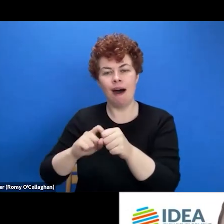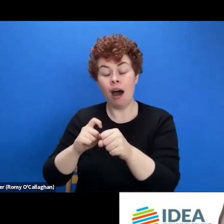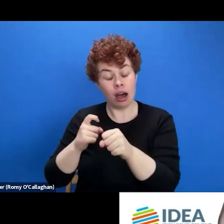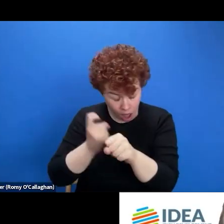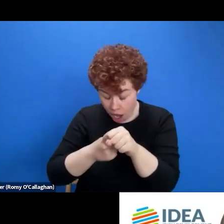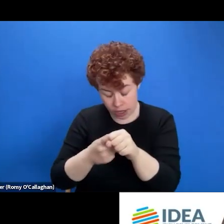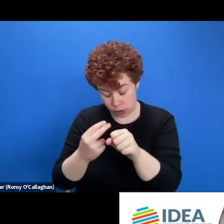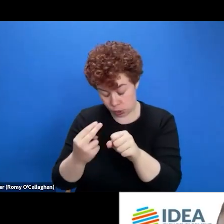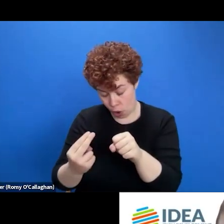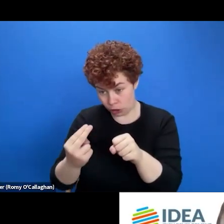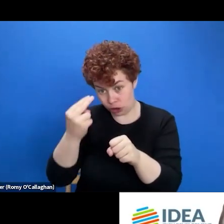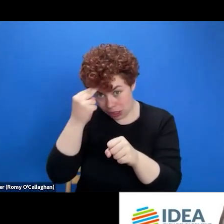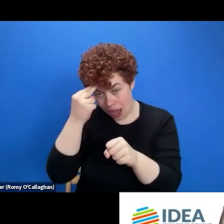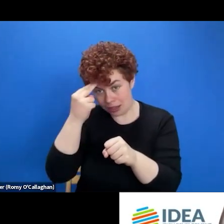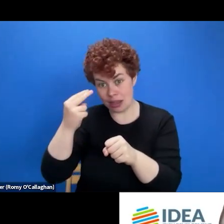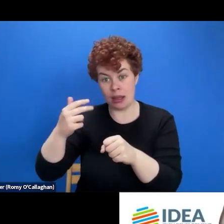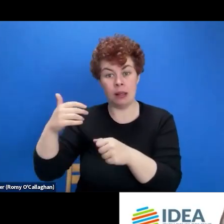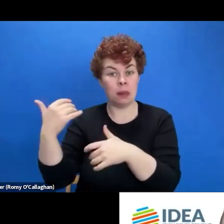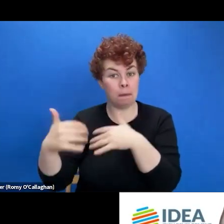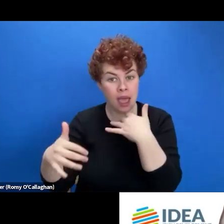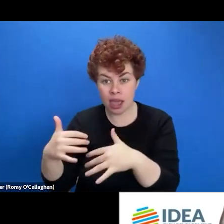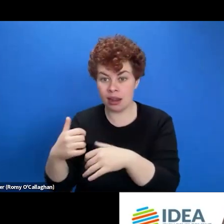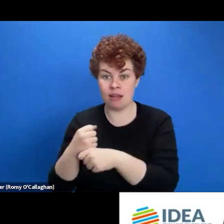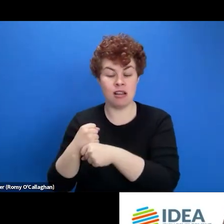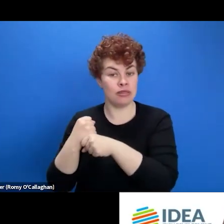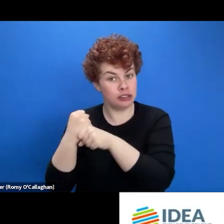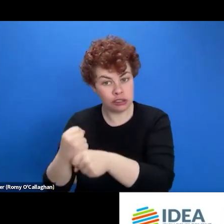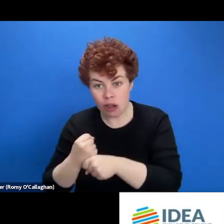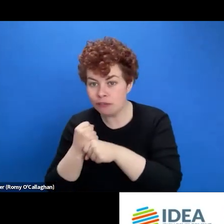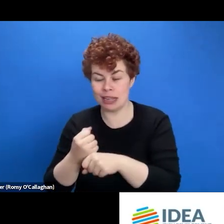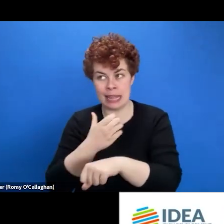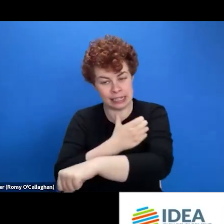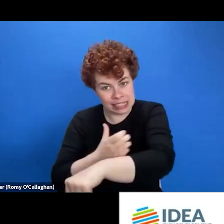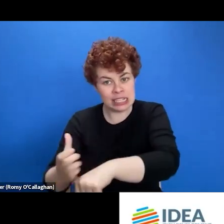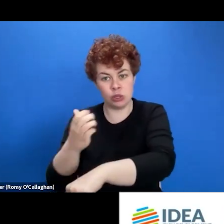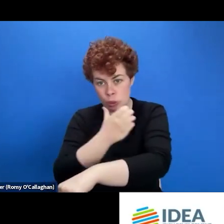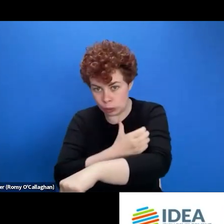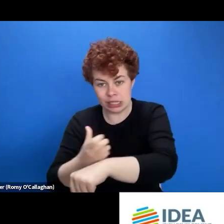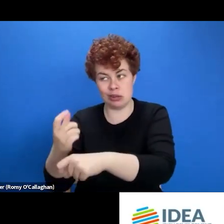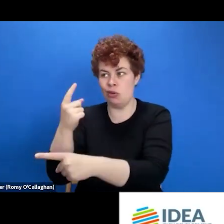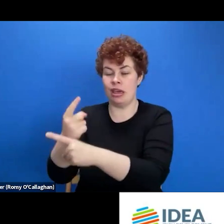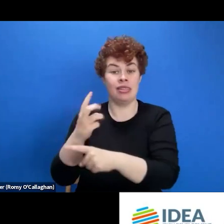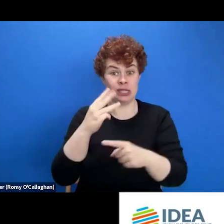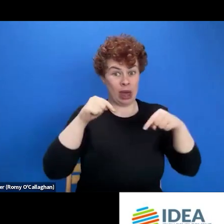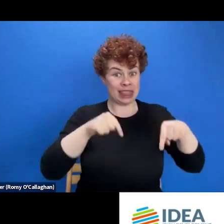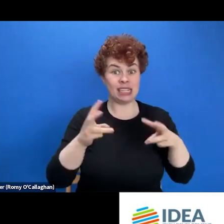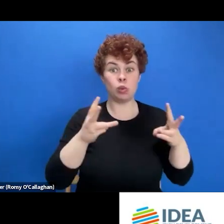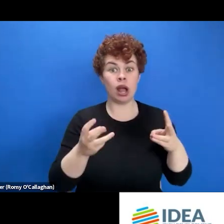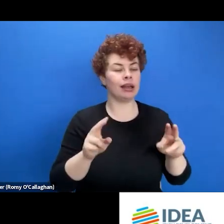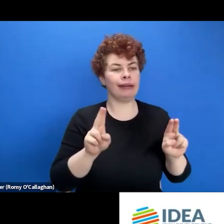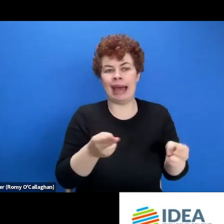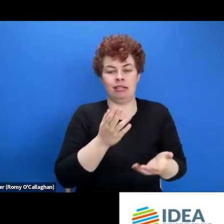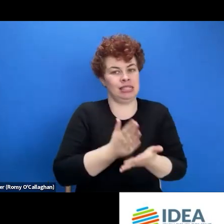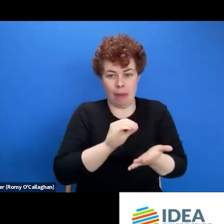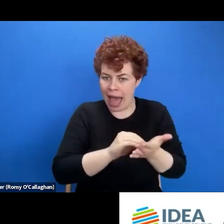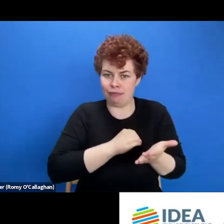comprehend the pain and depth of suffering that is out there and continues to be, which is why this work remains ever, ever important. So thank you so much, Giorgia. I